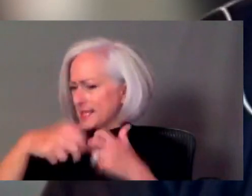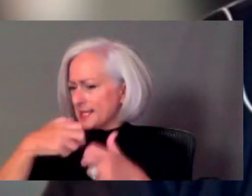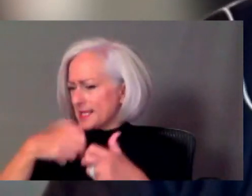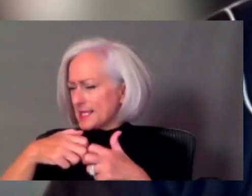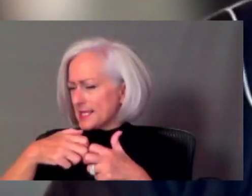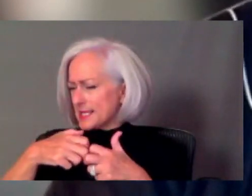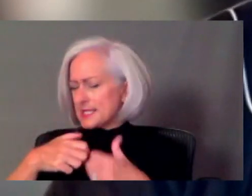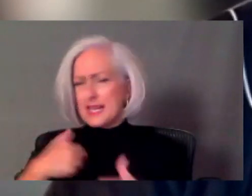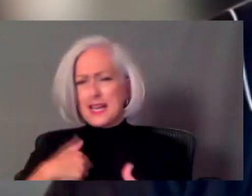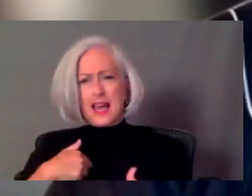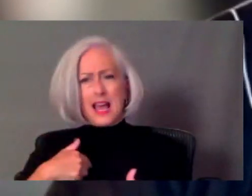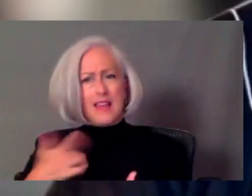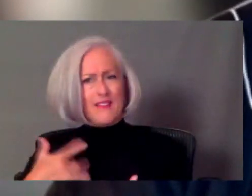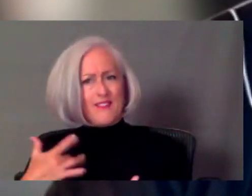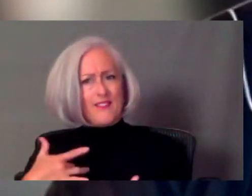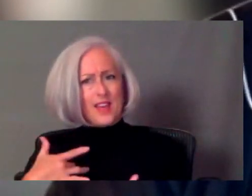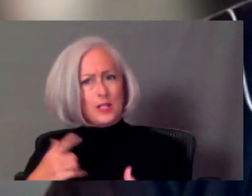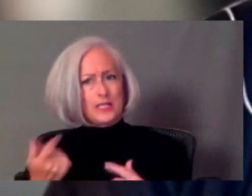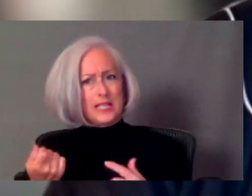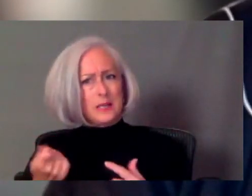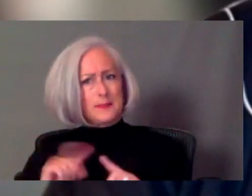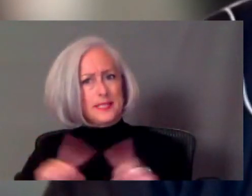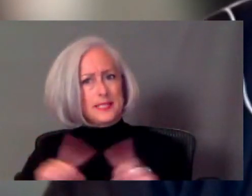it slowly came back.